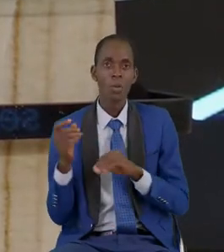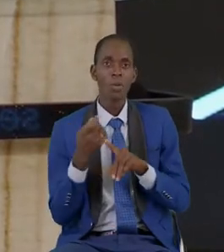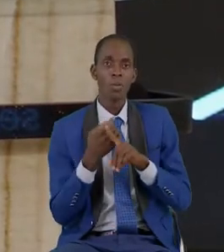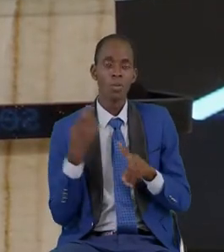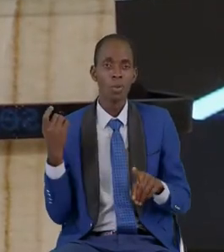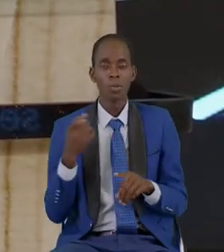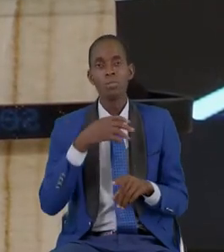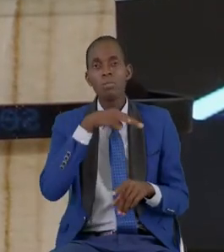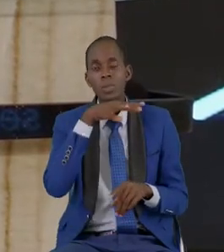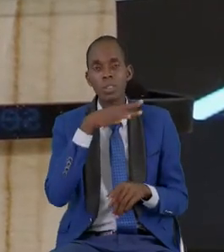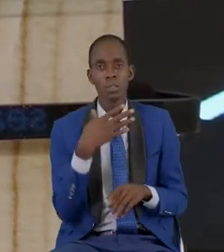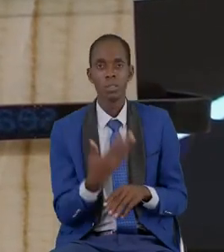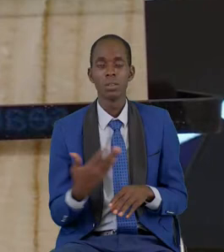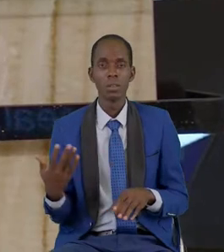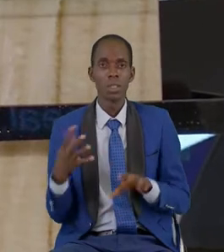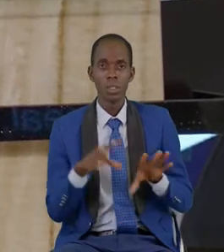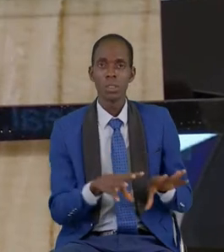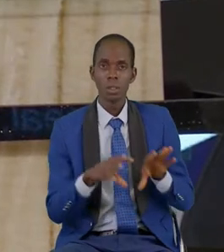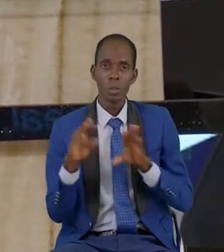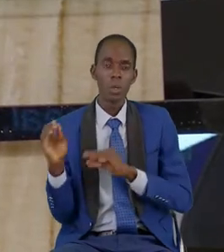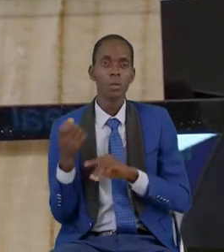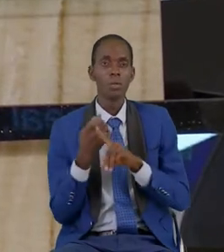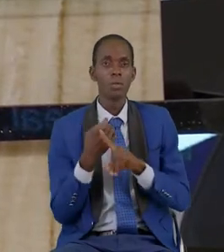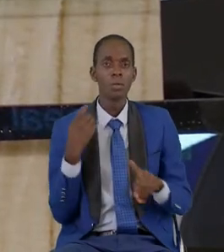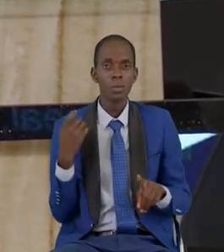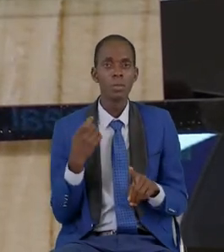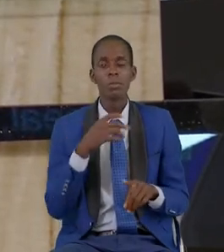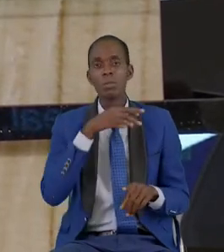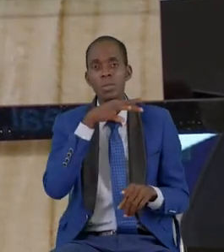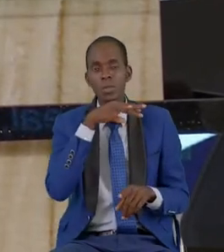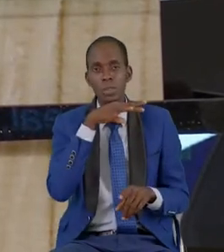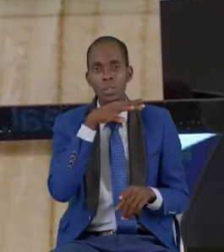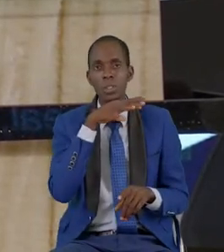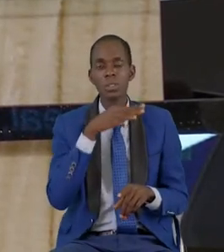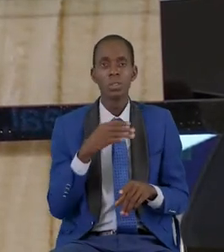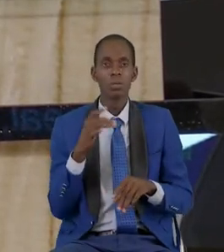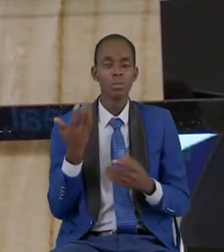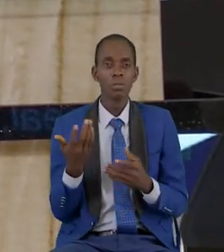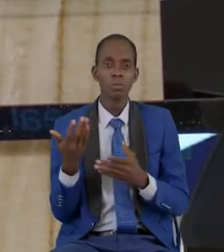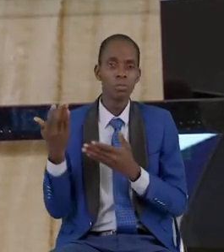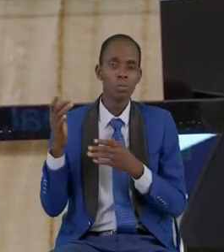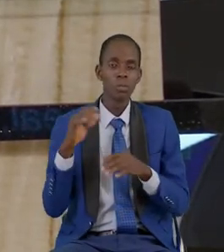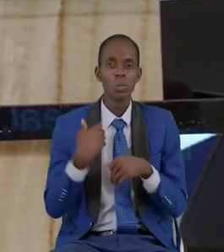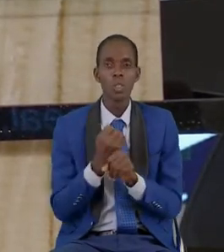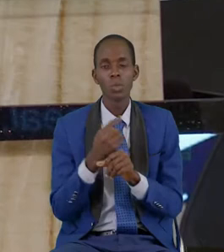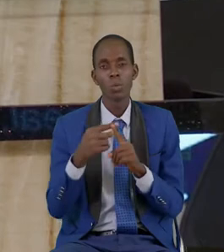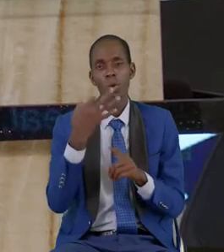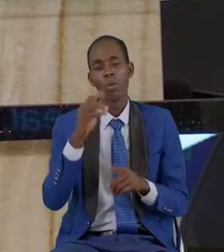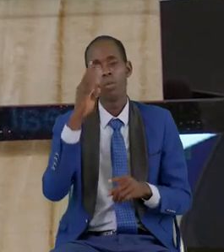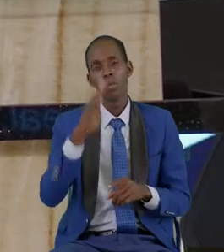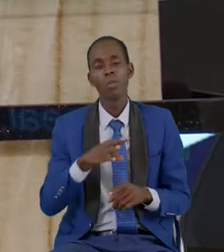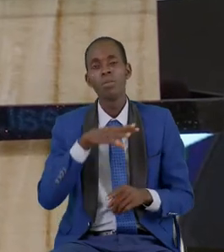corruption, depart from corrupting the word of God, and depart from